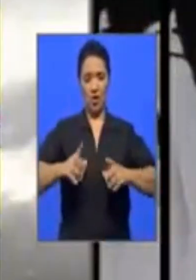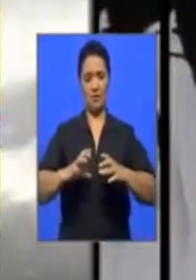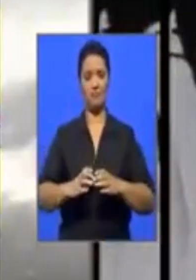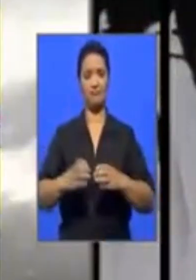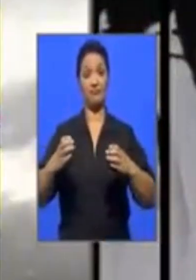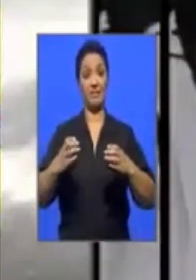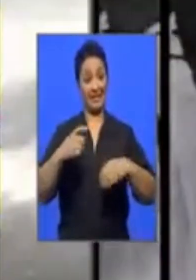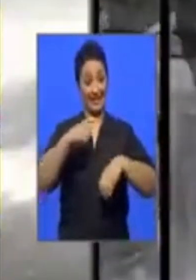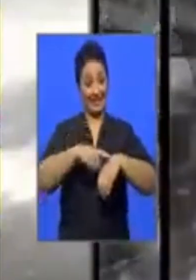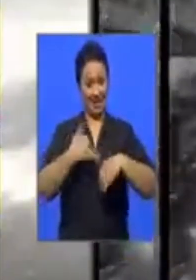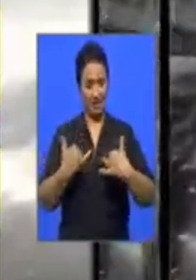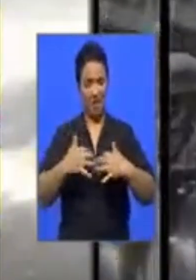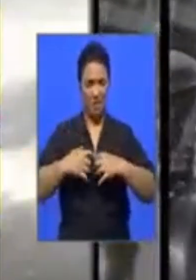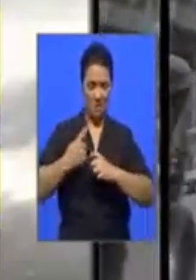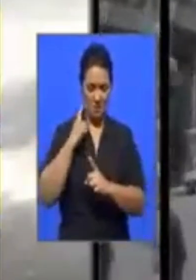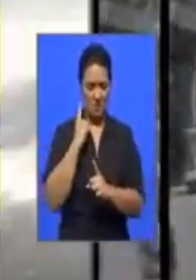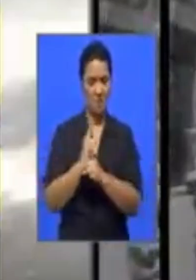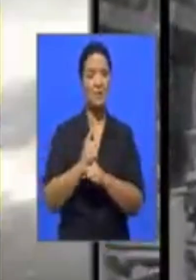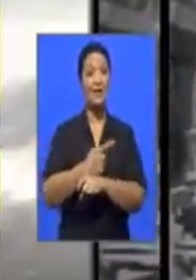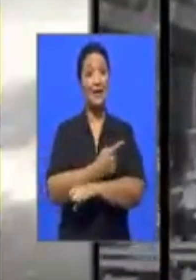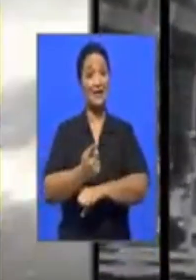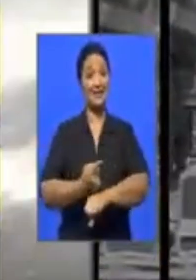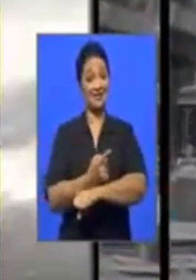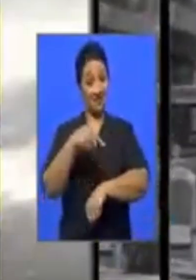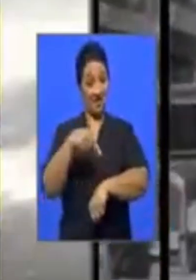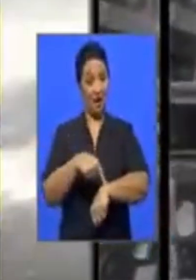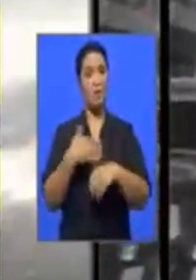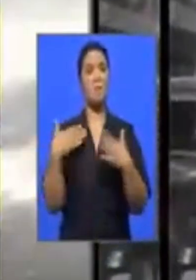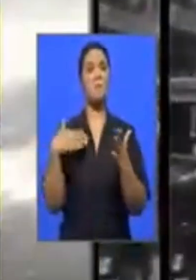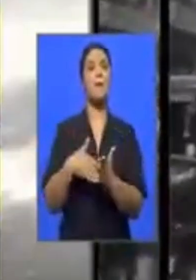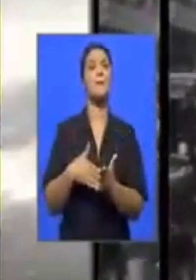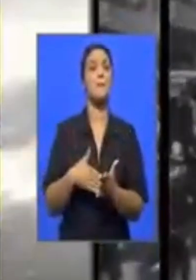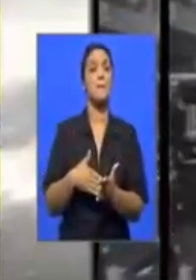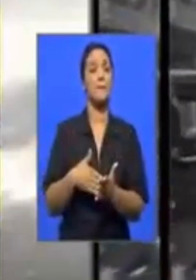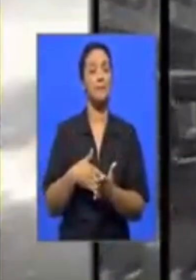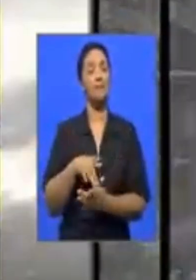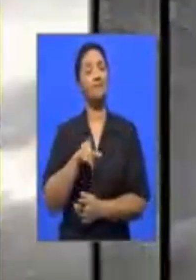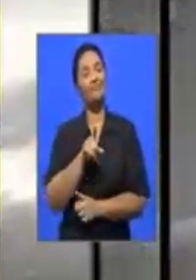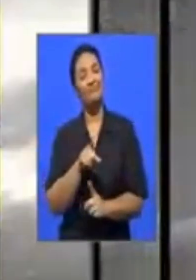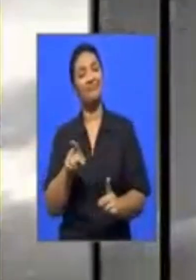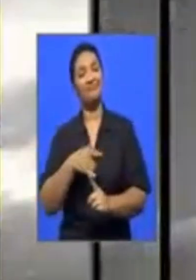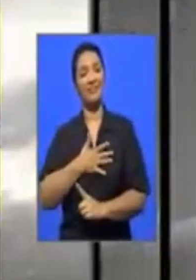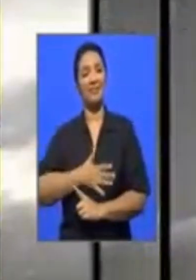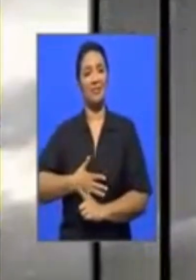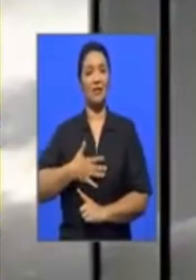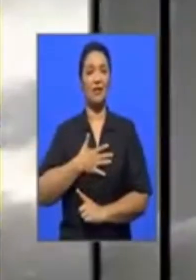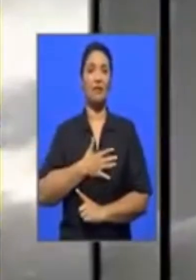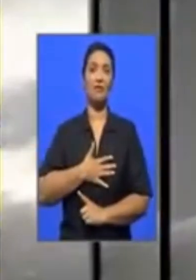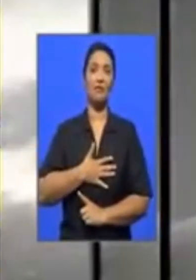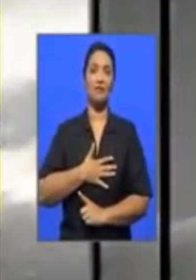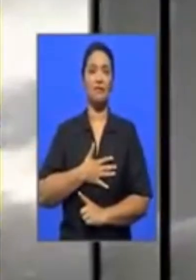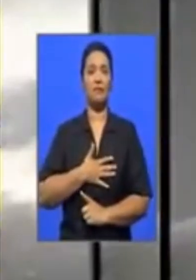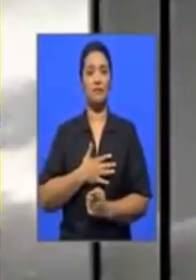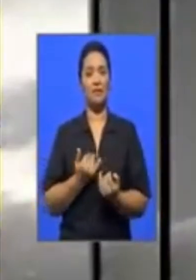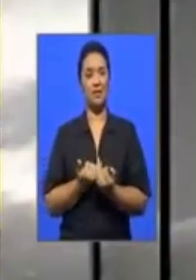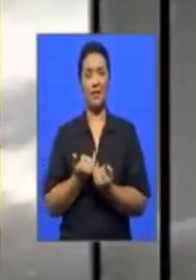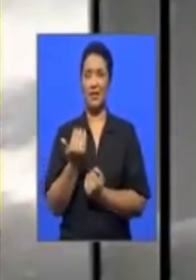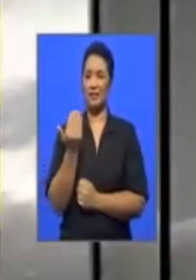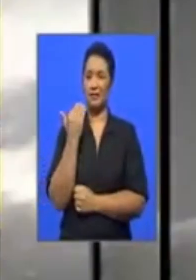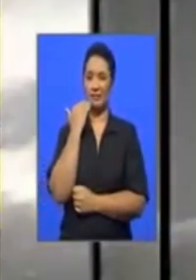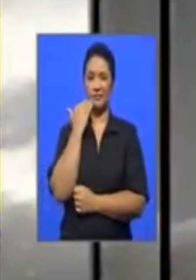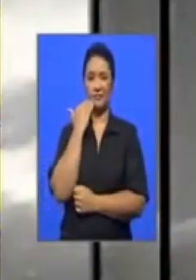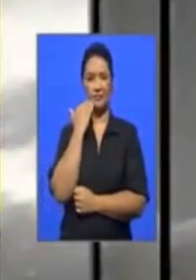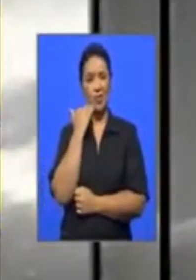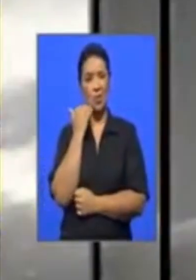to the Soviet Union to formalize the relationship with the ANC so that ANC members could receive training. Before